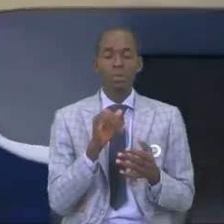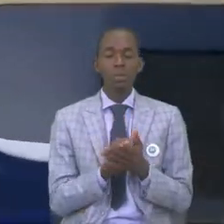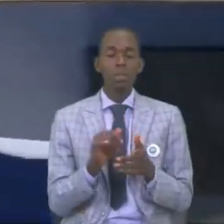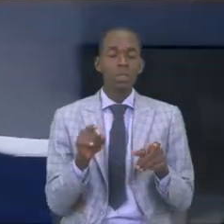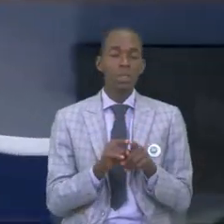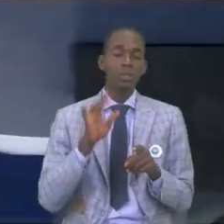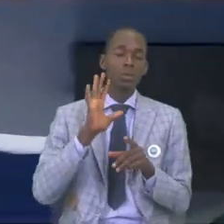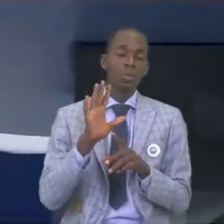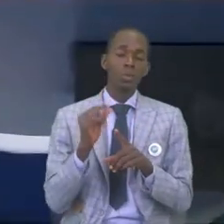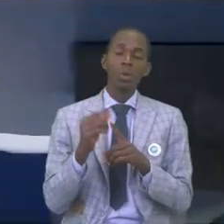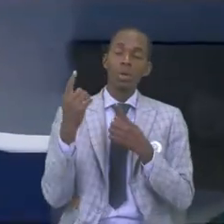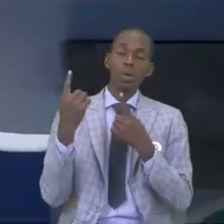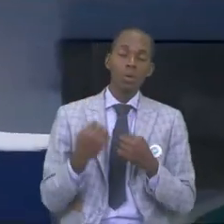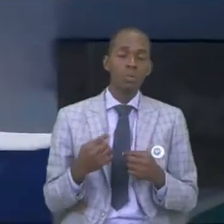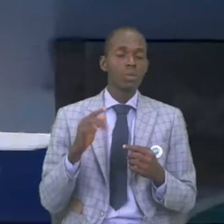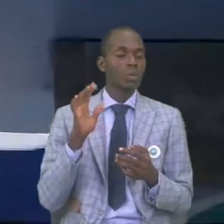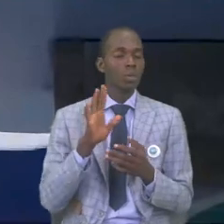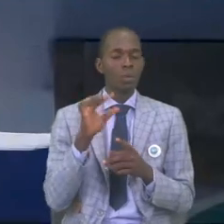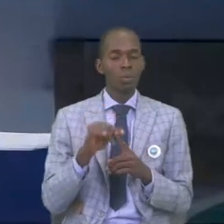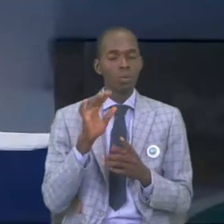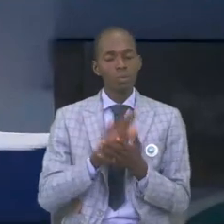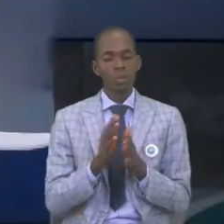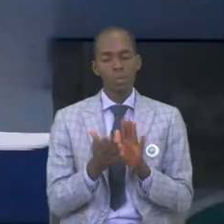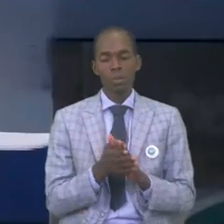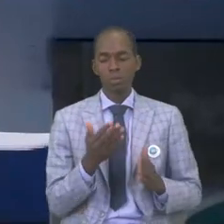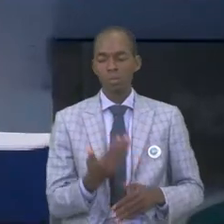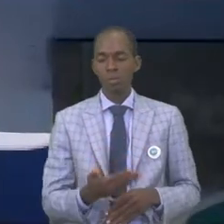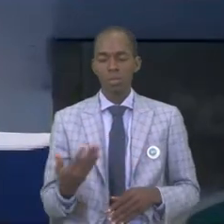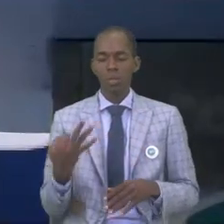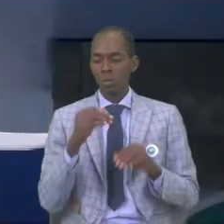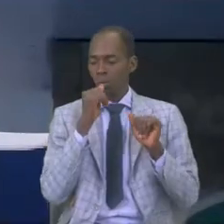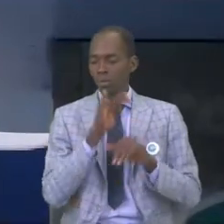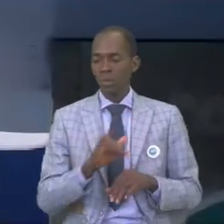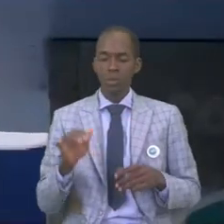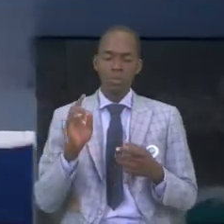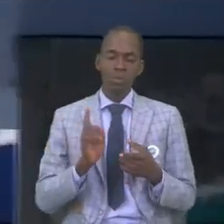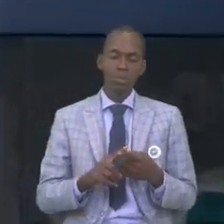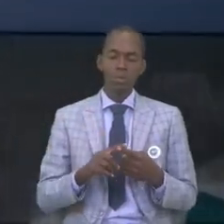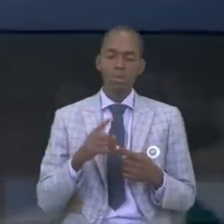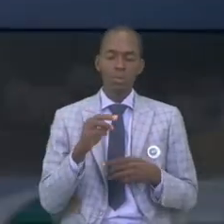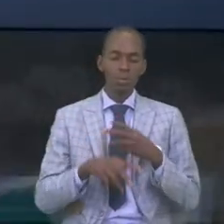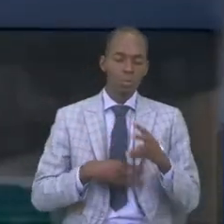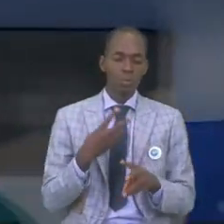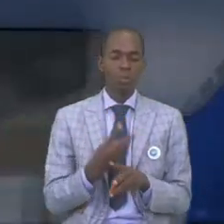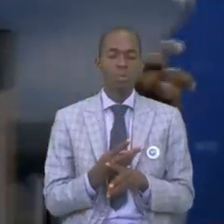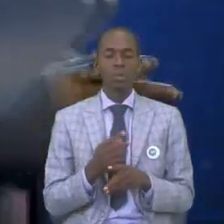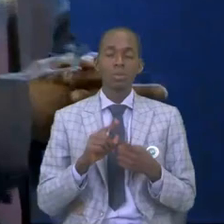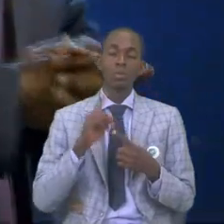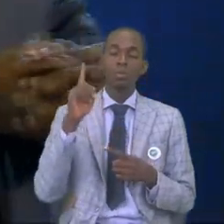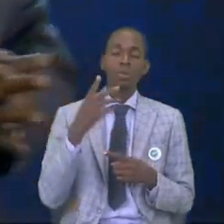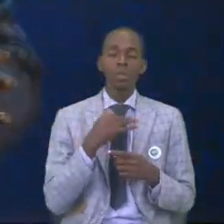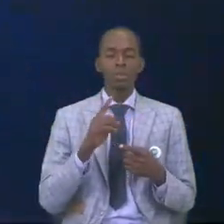and sources of blessing to the congregation we lead and to the world, the community around our congregation